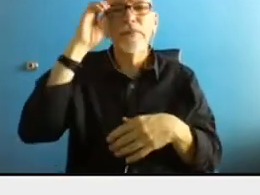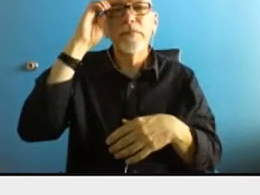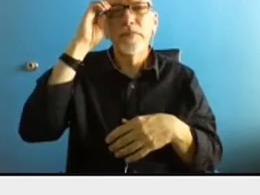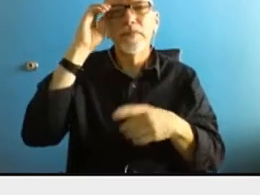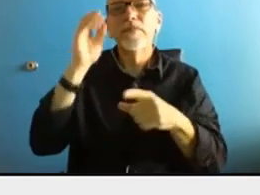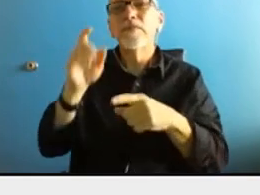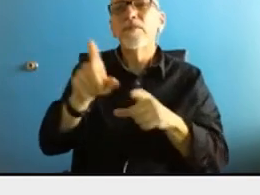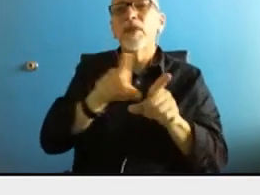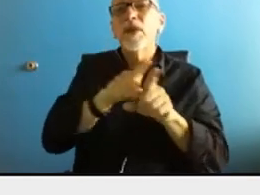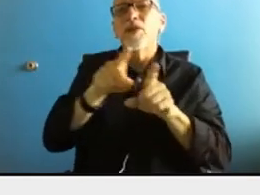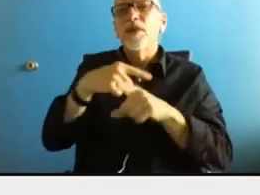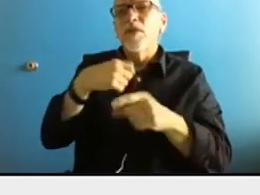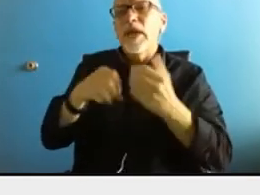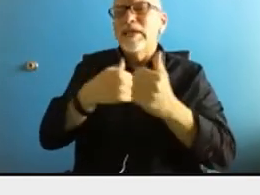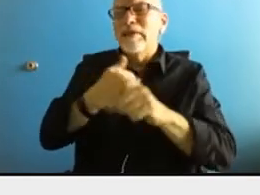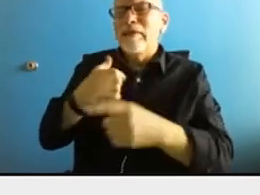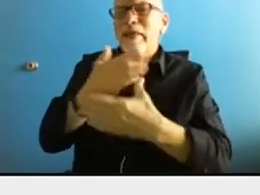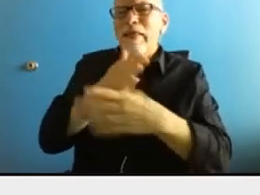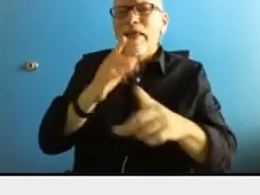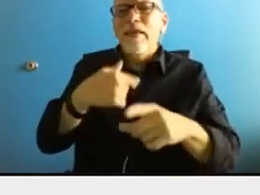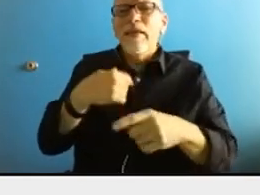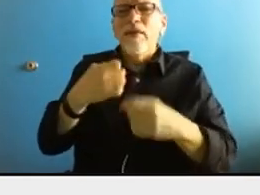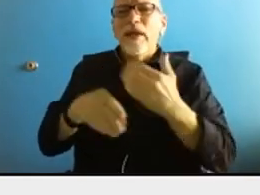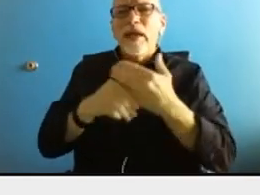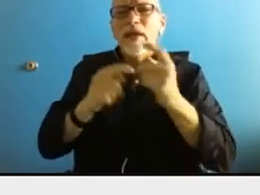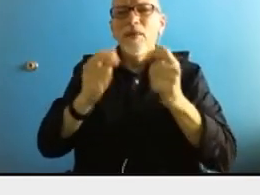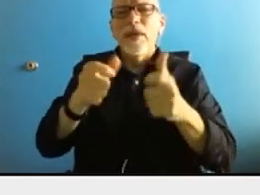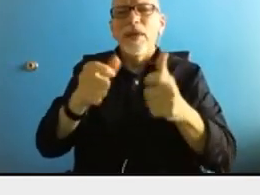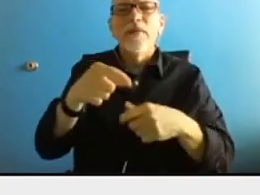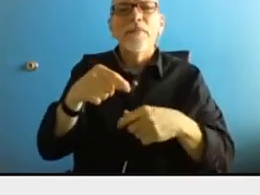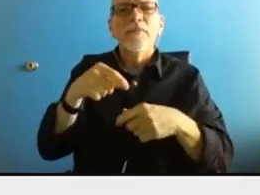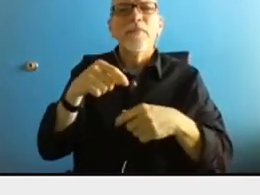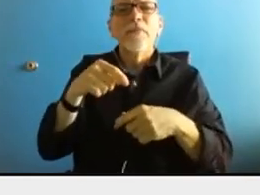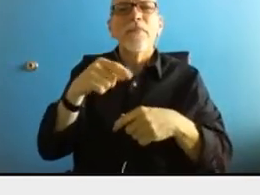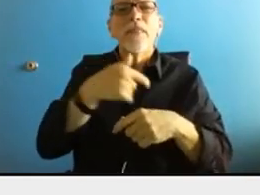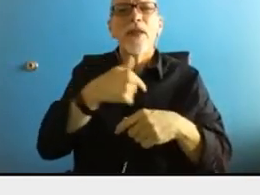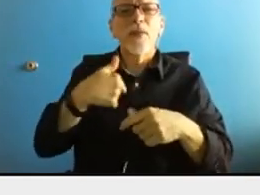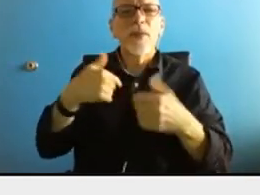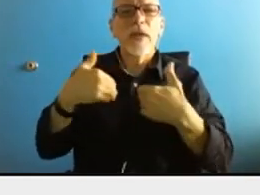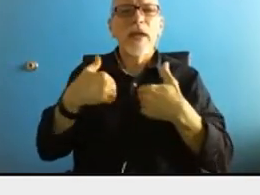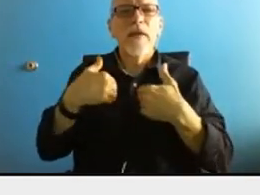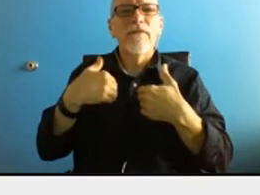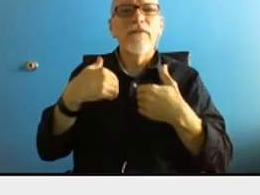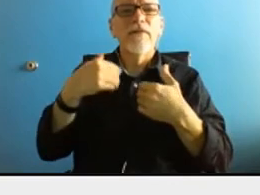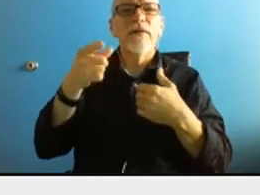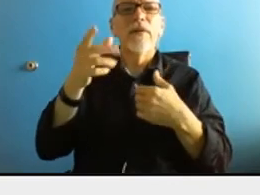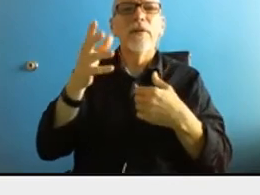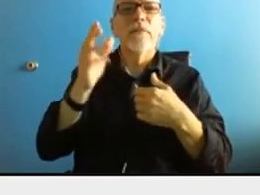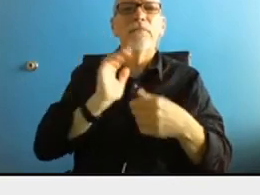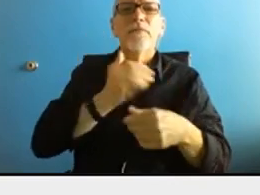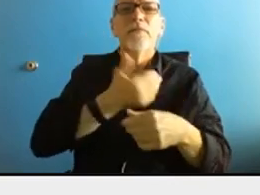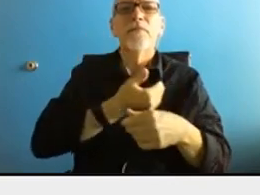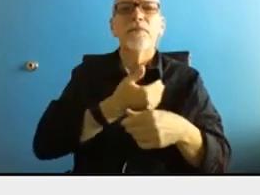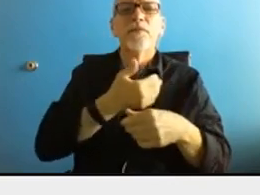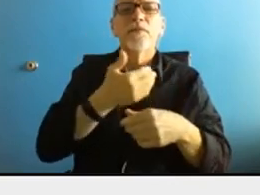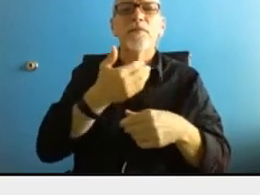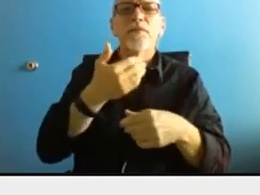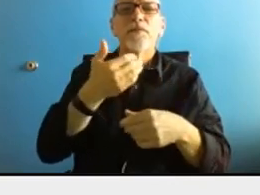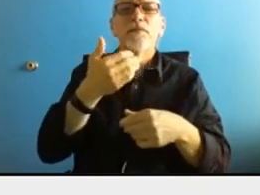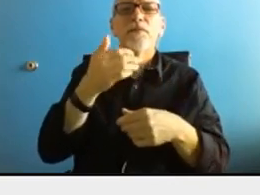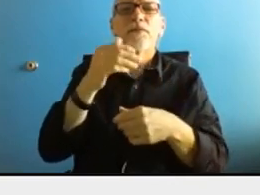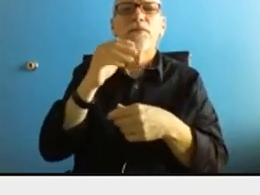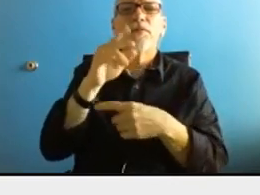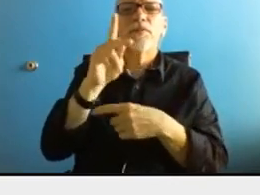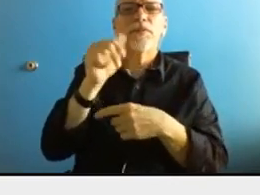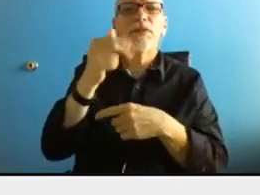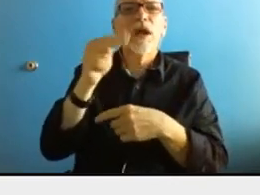also add, sorry, Brian, very quickly. And we have our Khan Academy